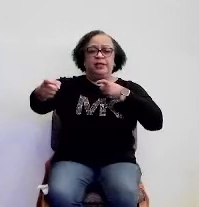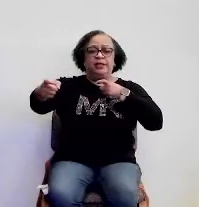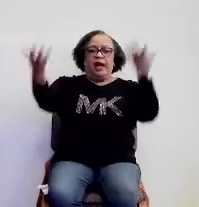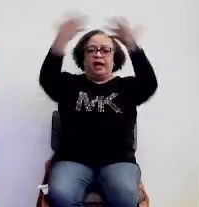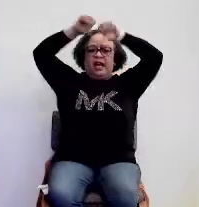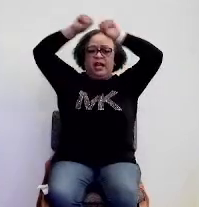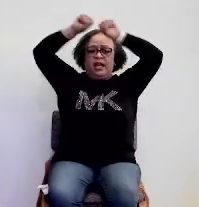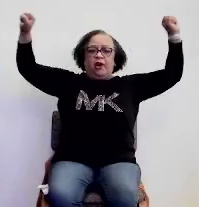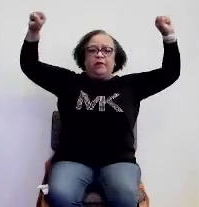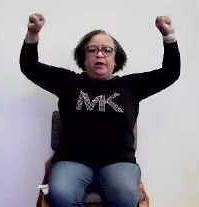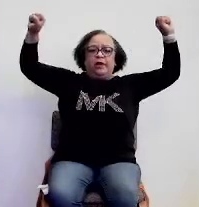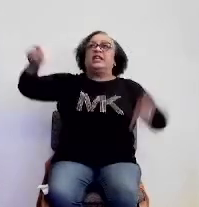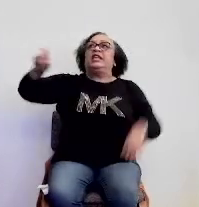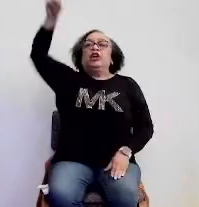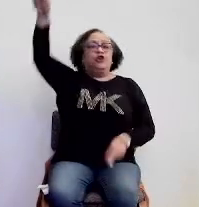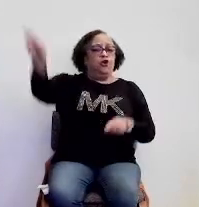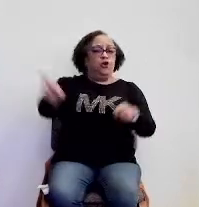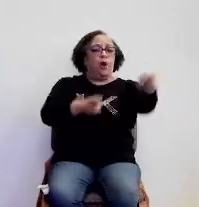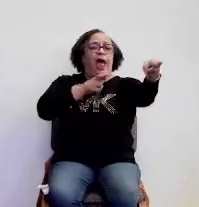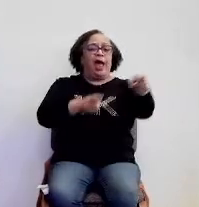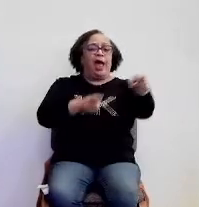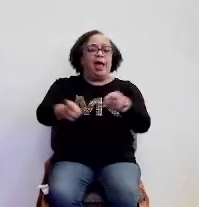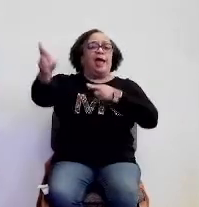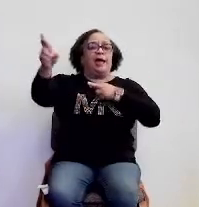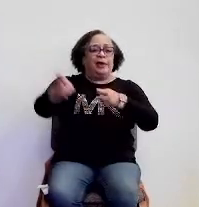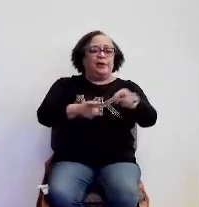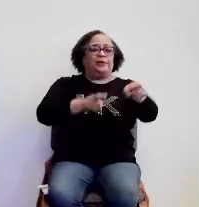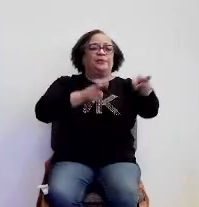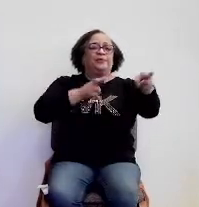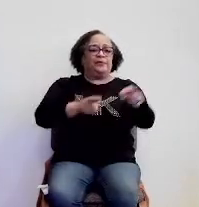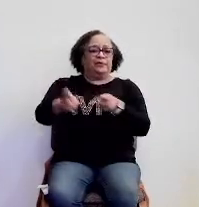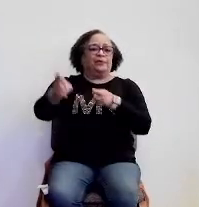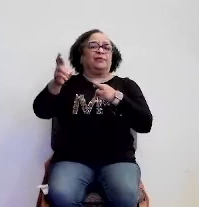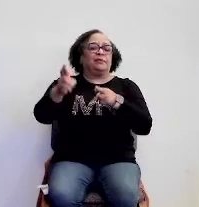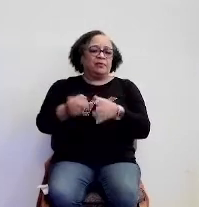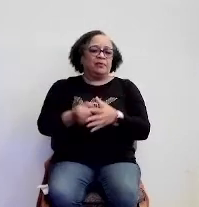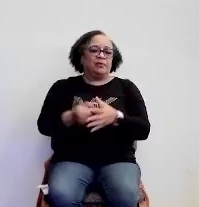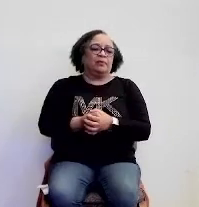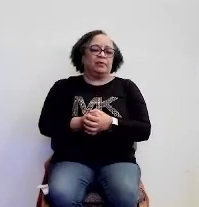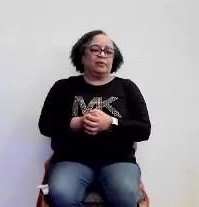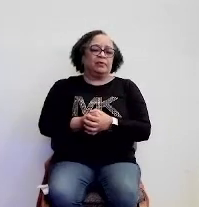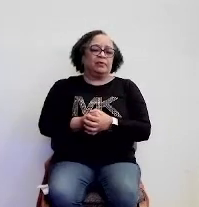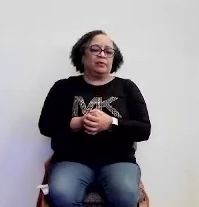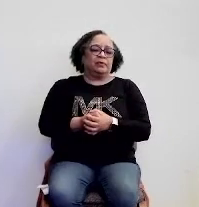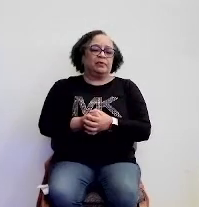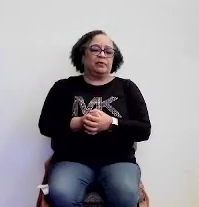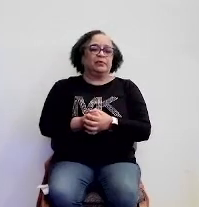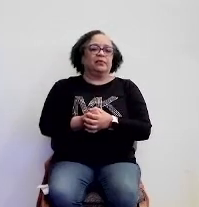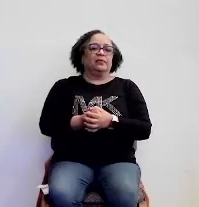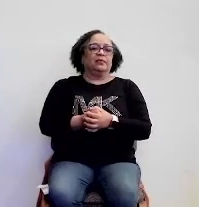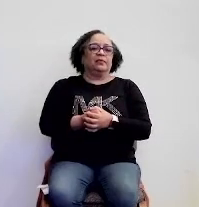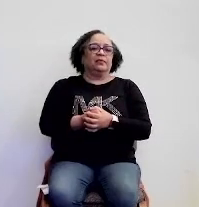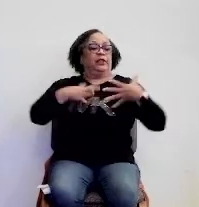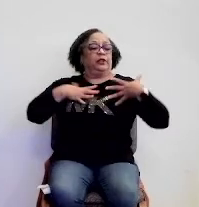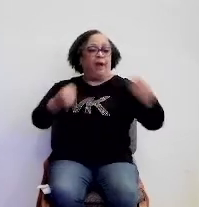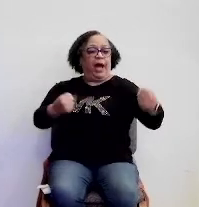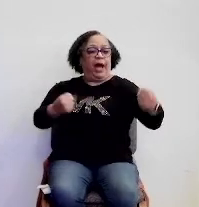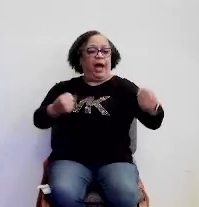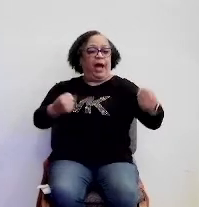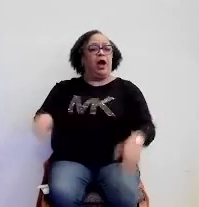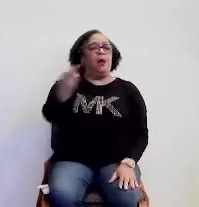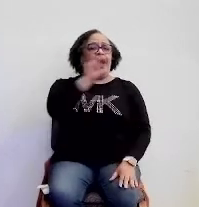majesty. Dominion, authority, you reign. God, you reign with power.